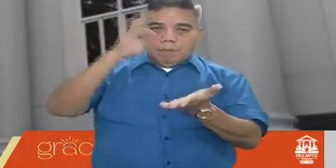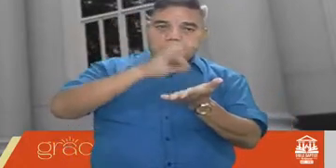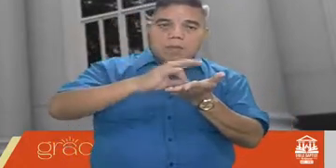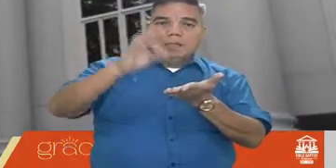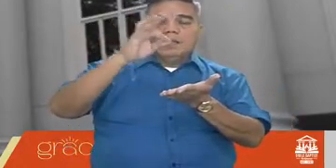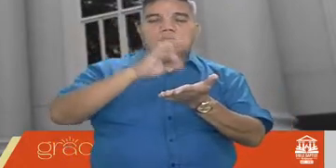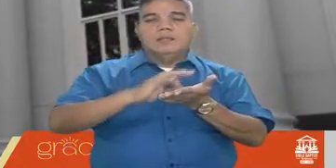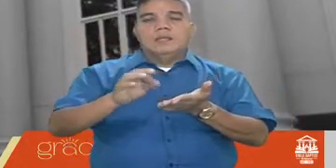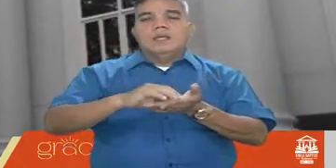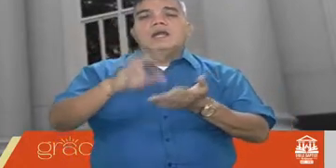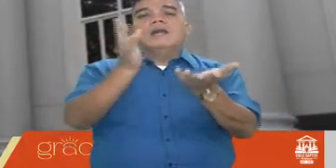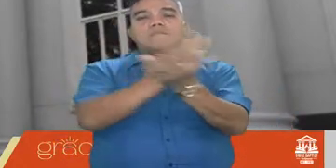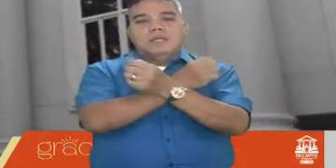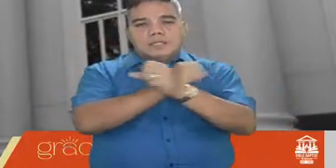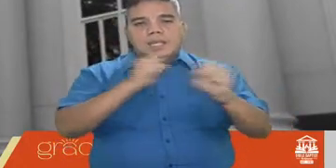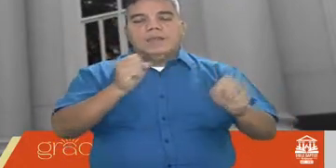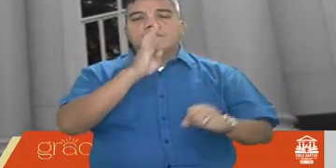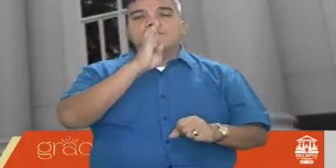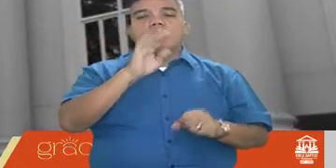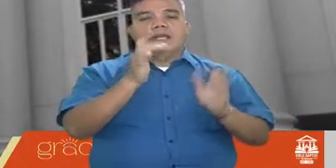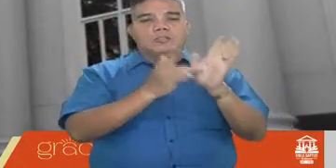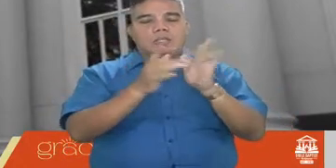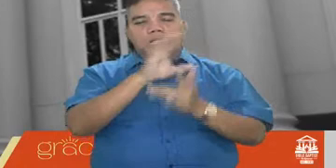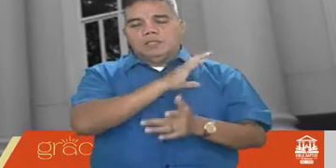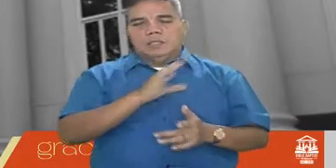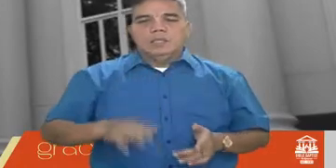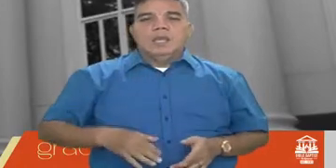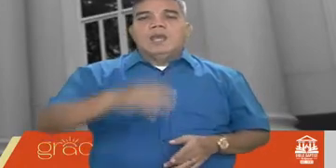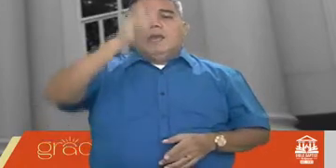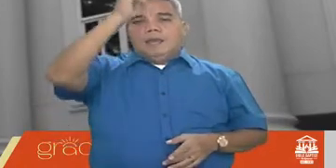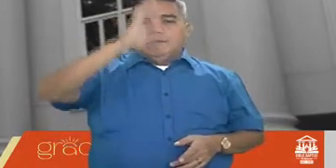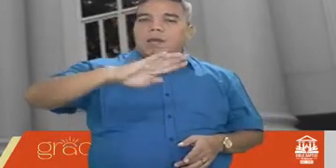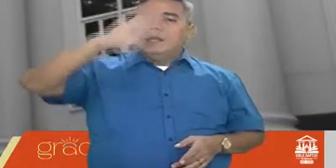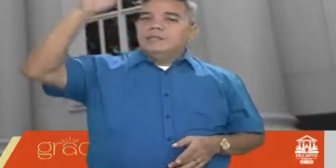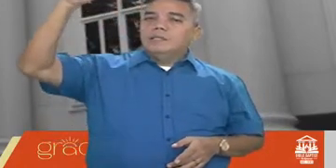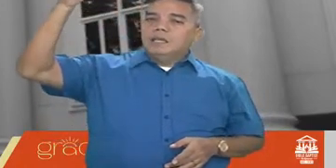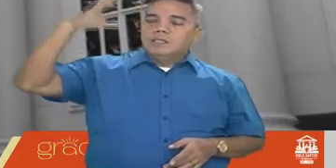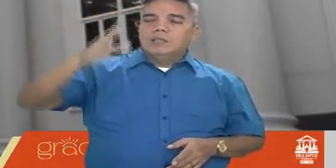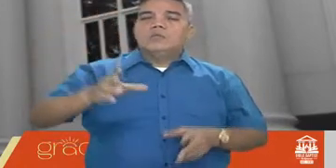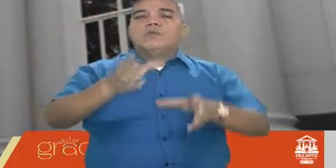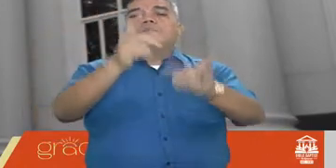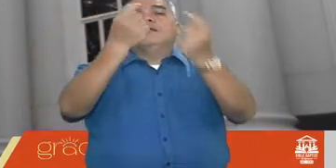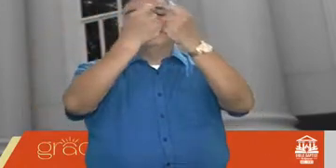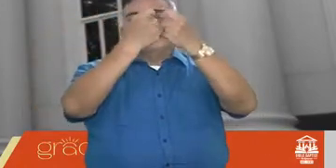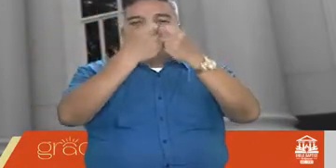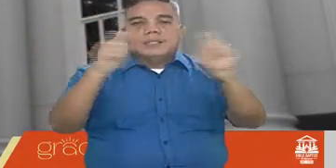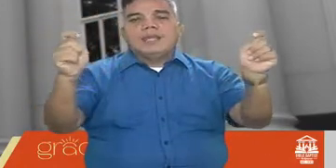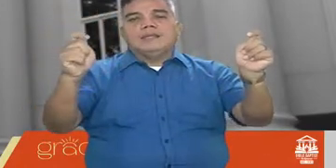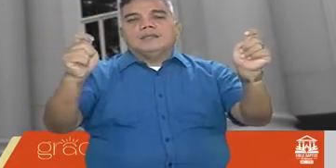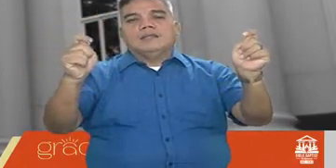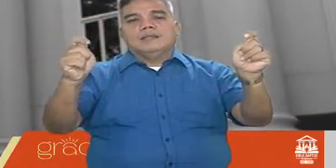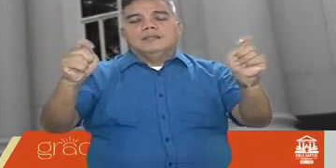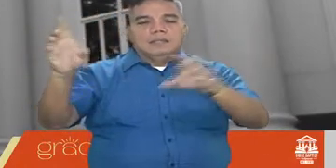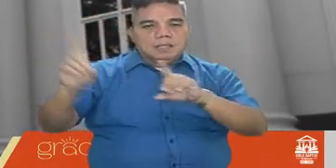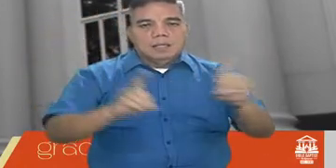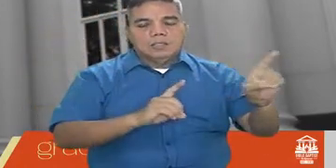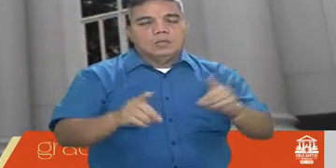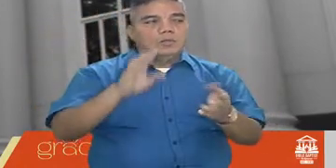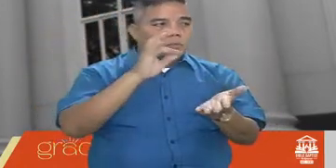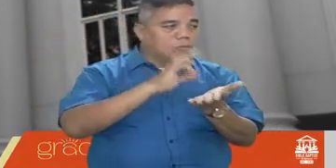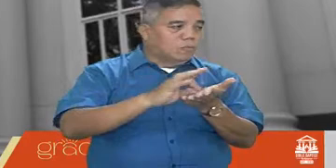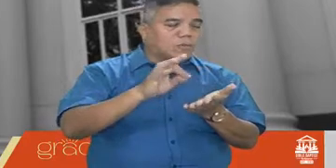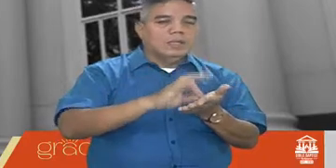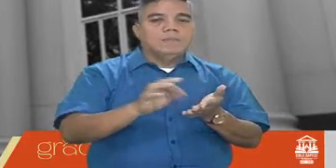mapalgan ug maluwas niya. By God's grace, we must take the initiative